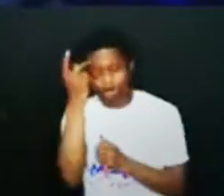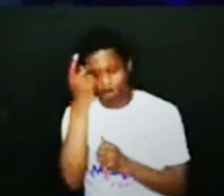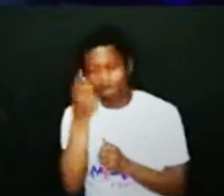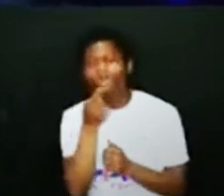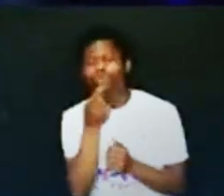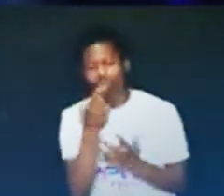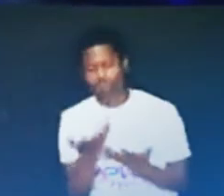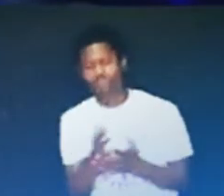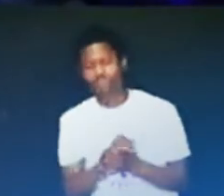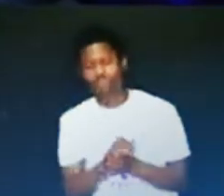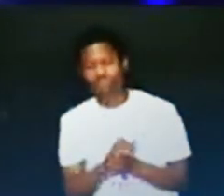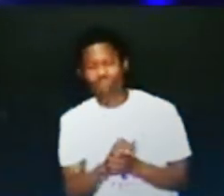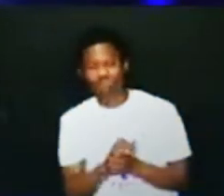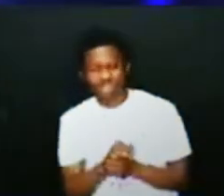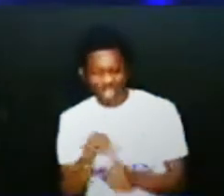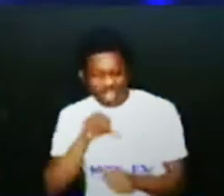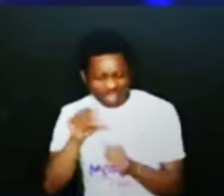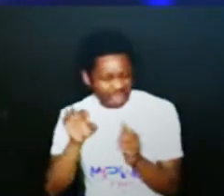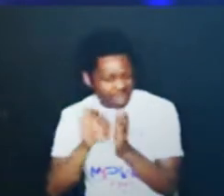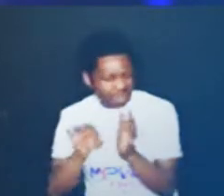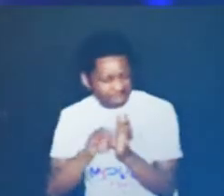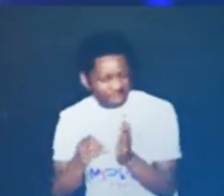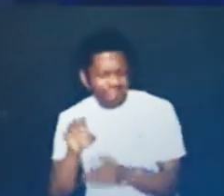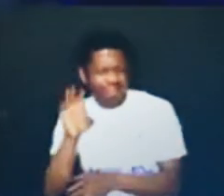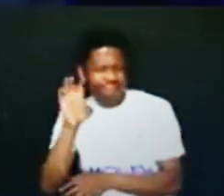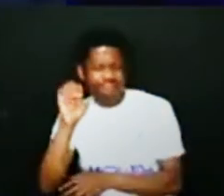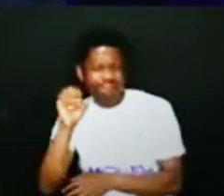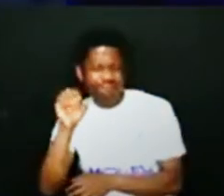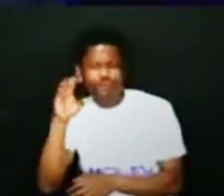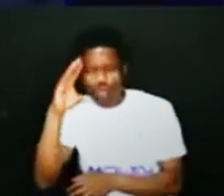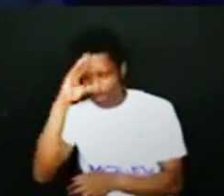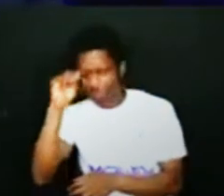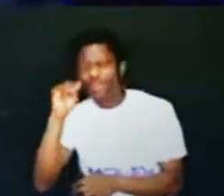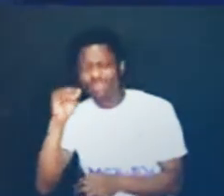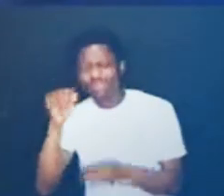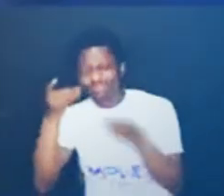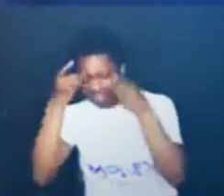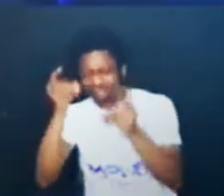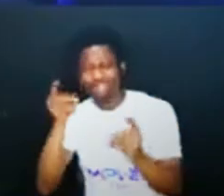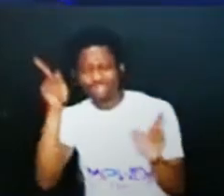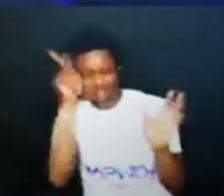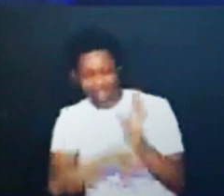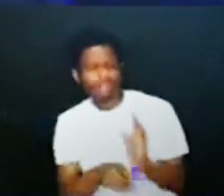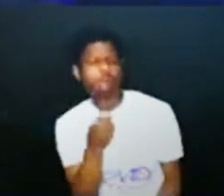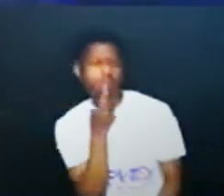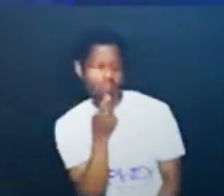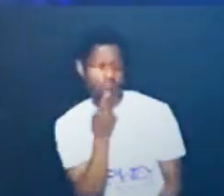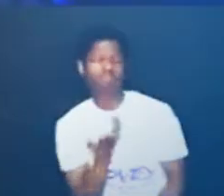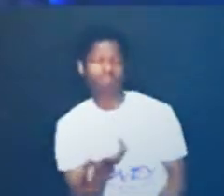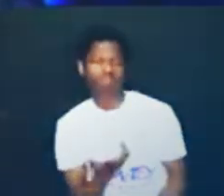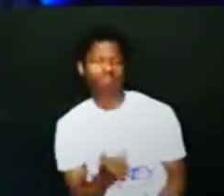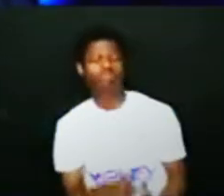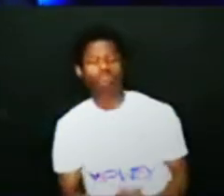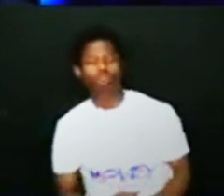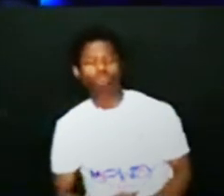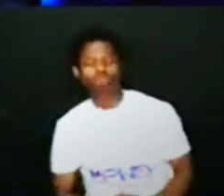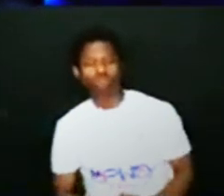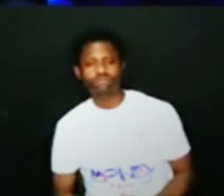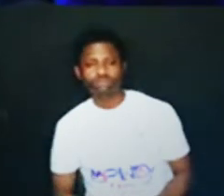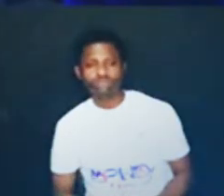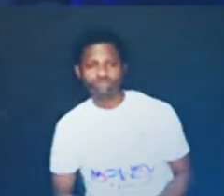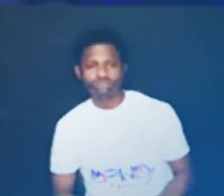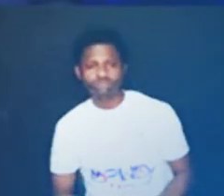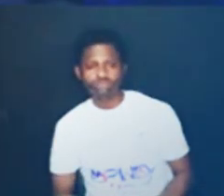than 40 men were involved in this plot. More than 40